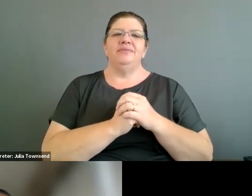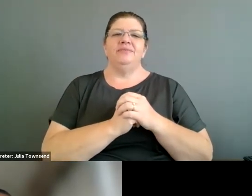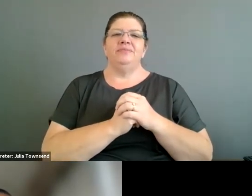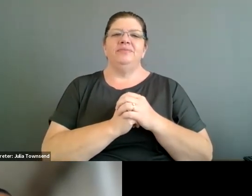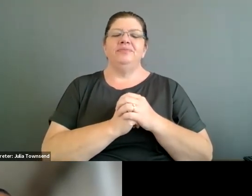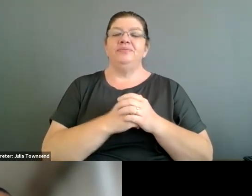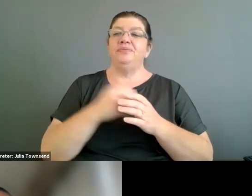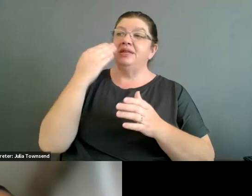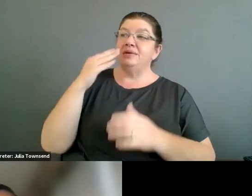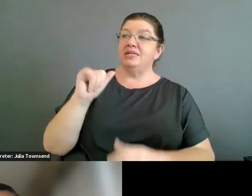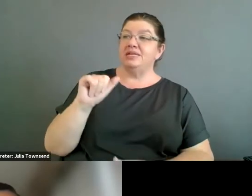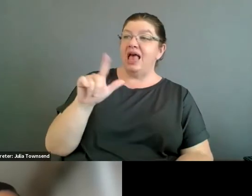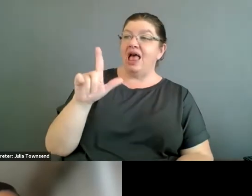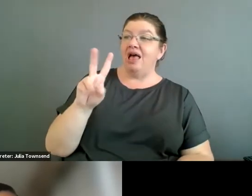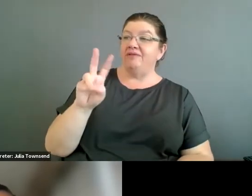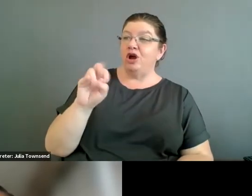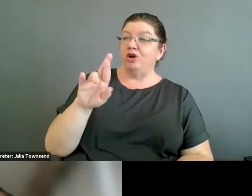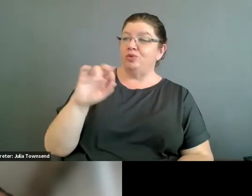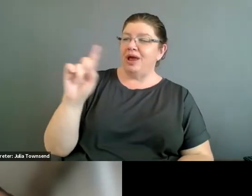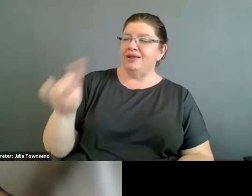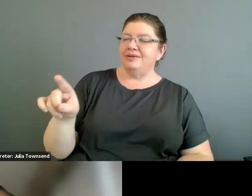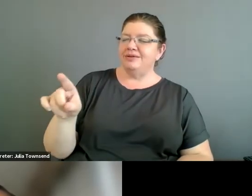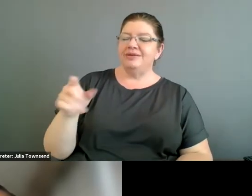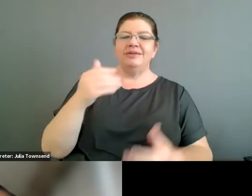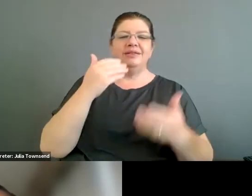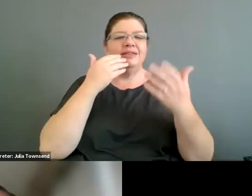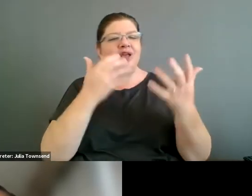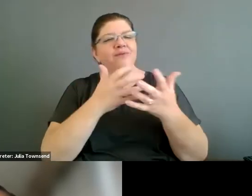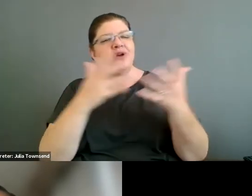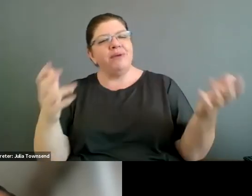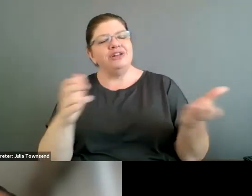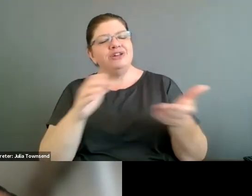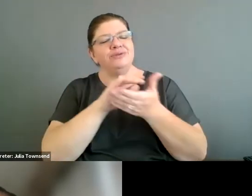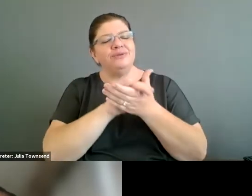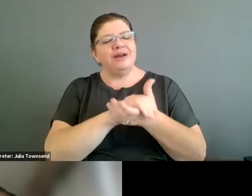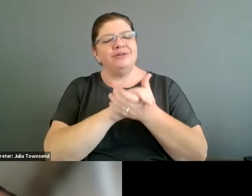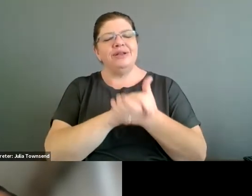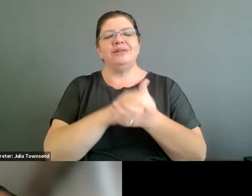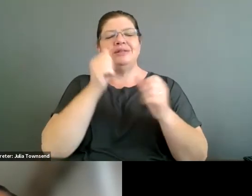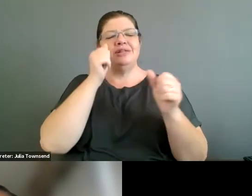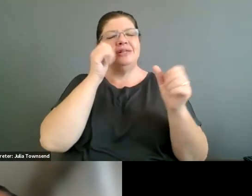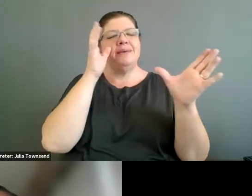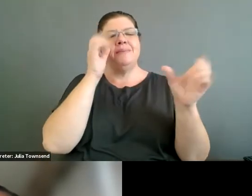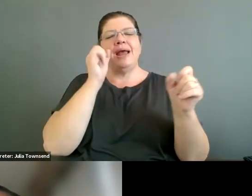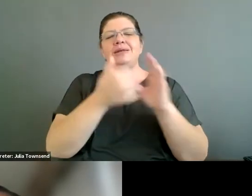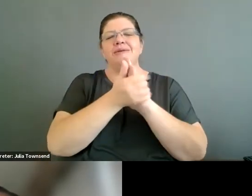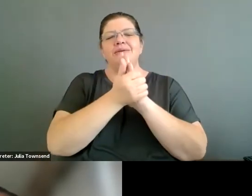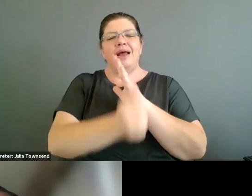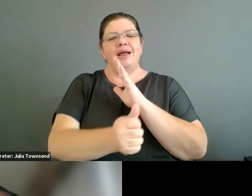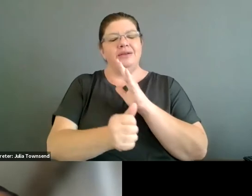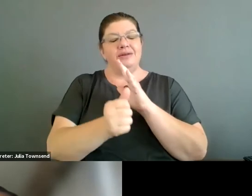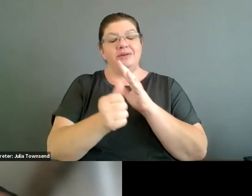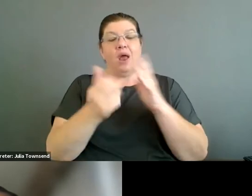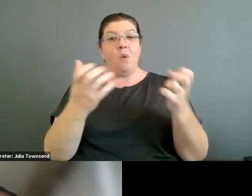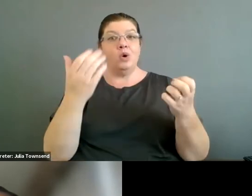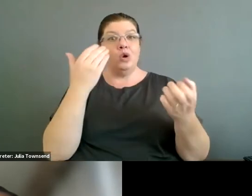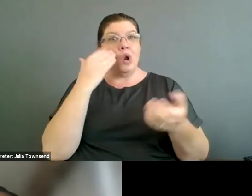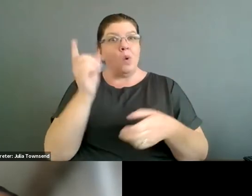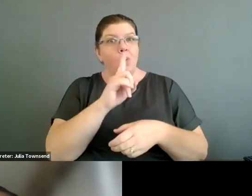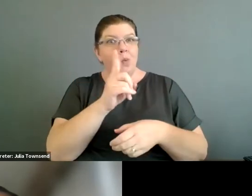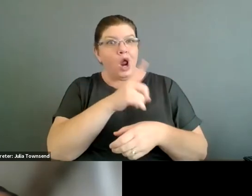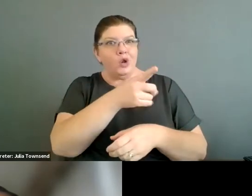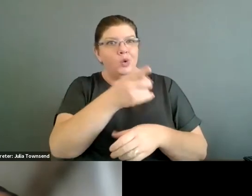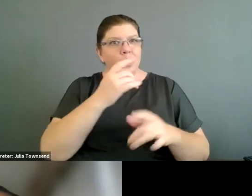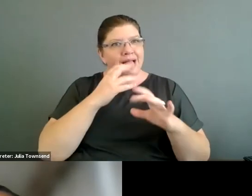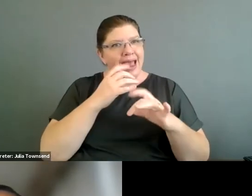Ms. Alvarez? Thank you very much, and congratulations on such an amazing talent. I'd like to know where you play so I can